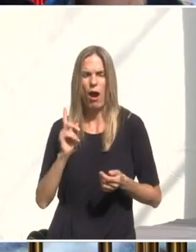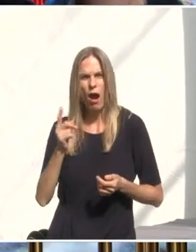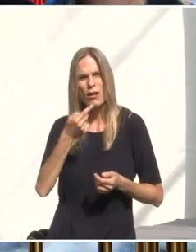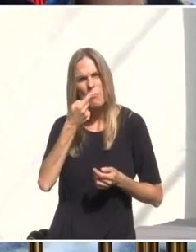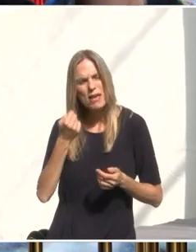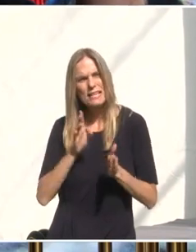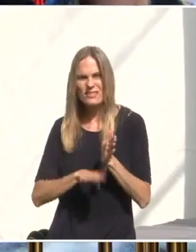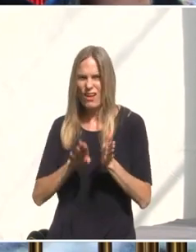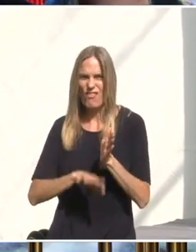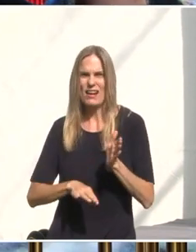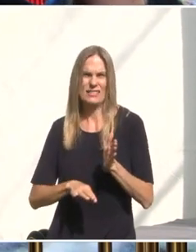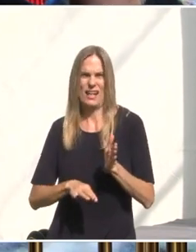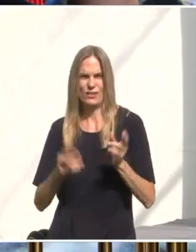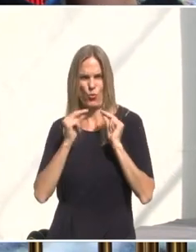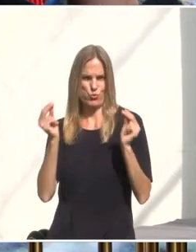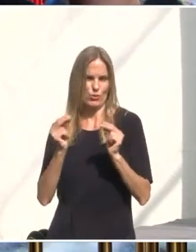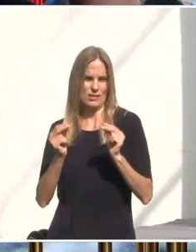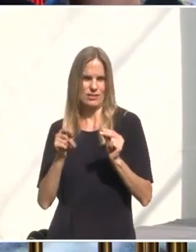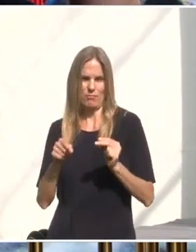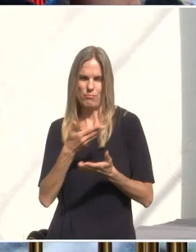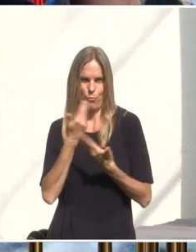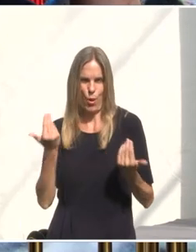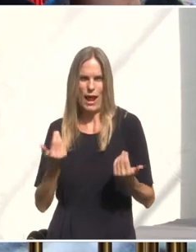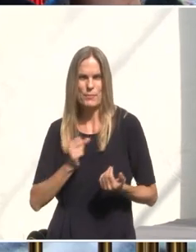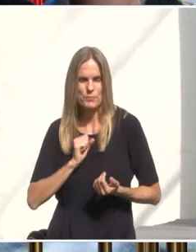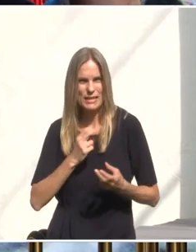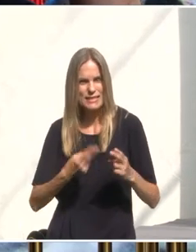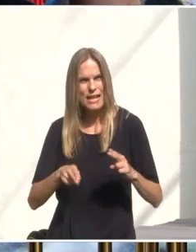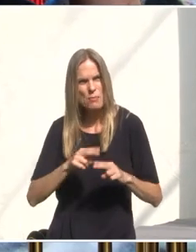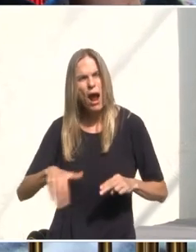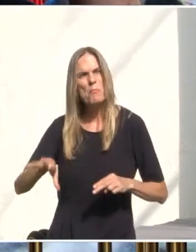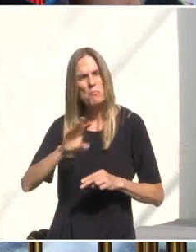do, because we are perceived to be strong.